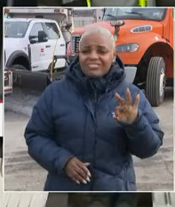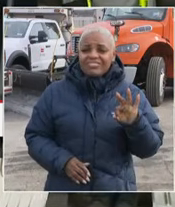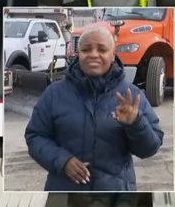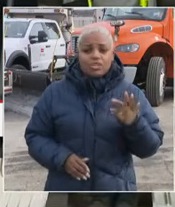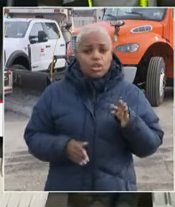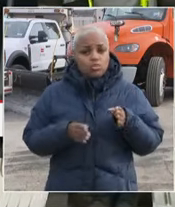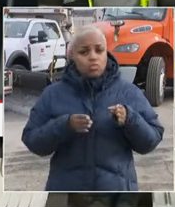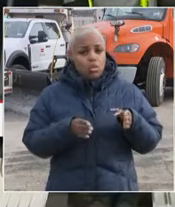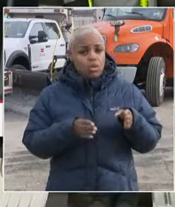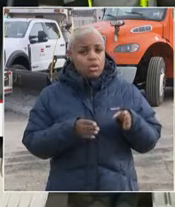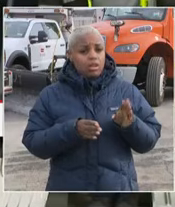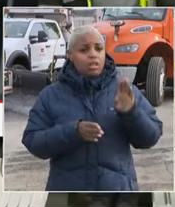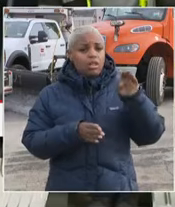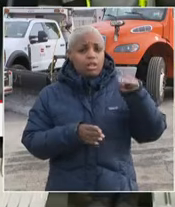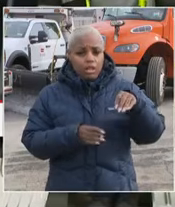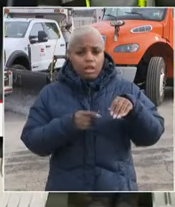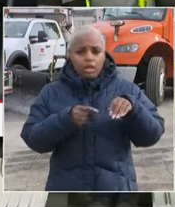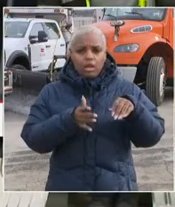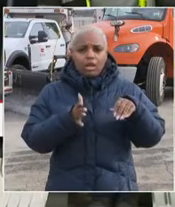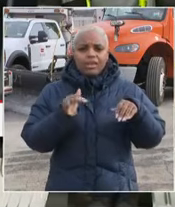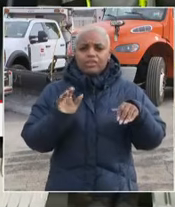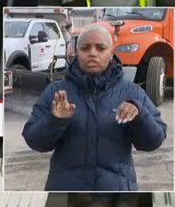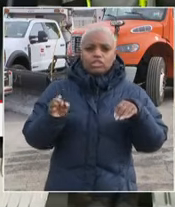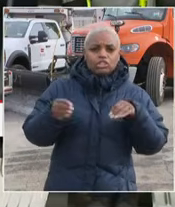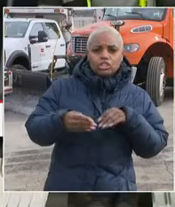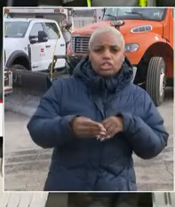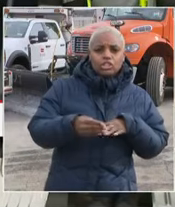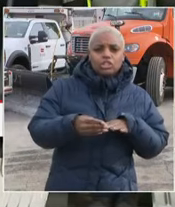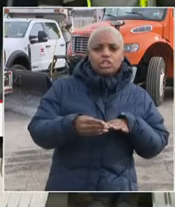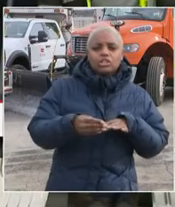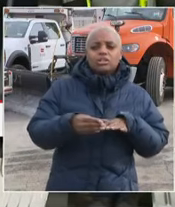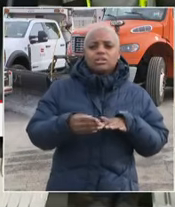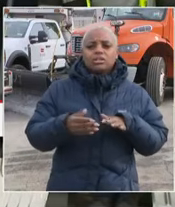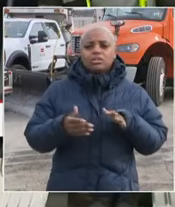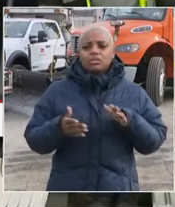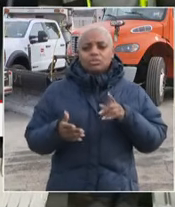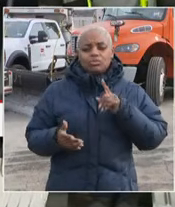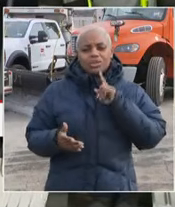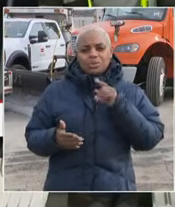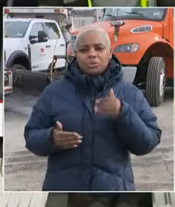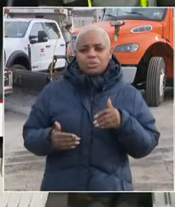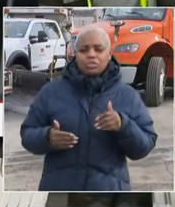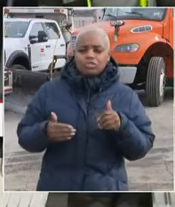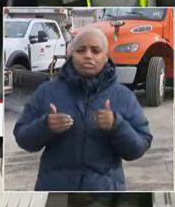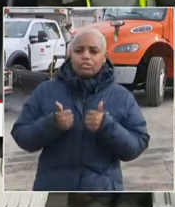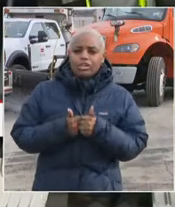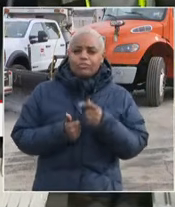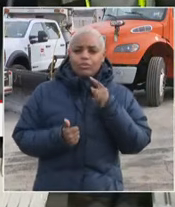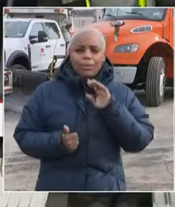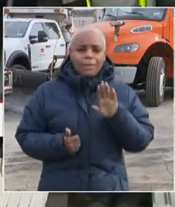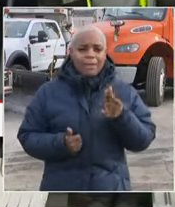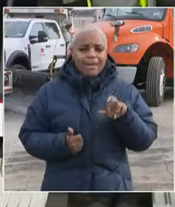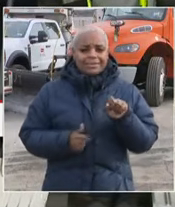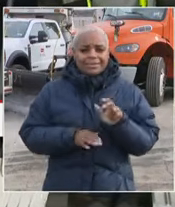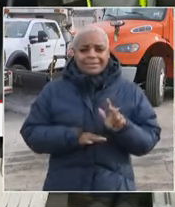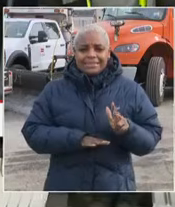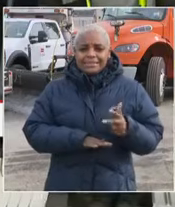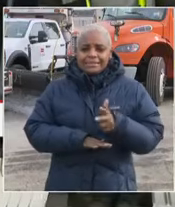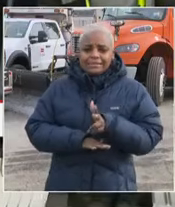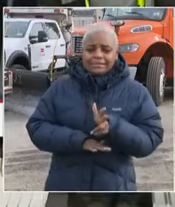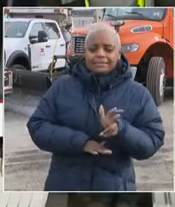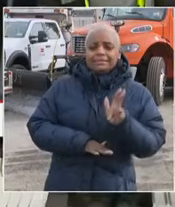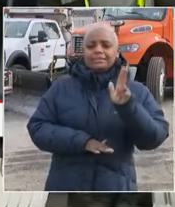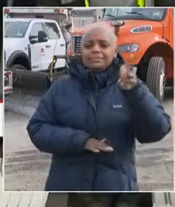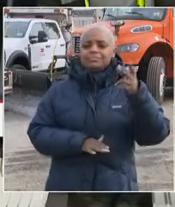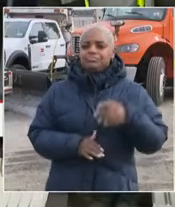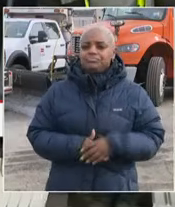tight turns, that's especially challenging for us on the bus side. It's pretty clear we're going to have some bus impacts. There's probably no way around that.